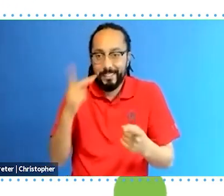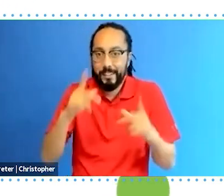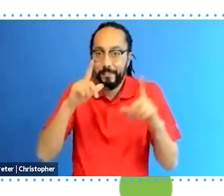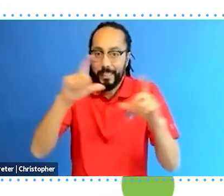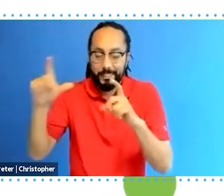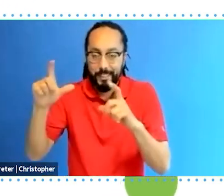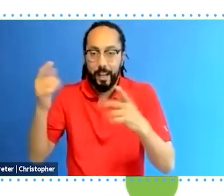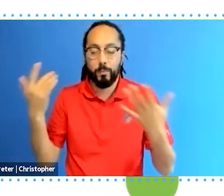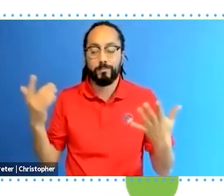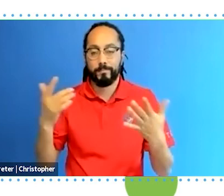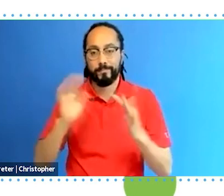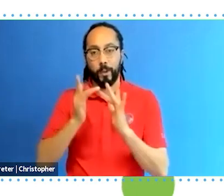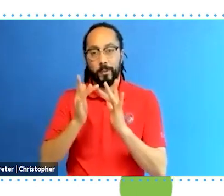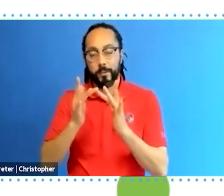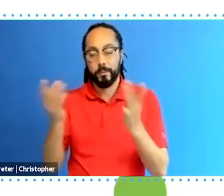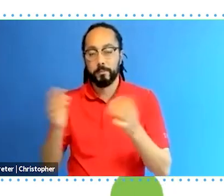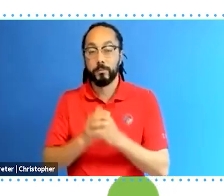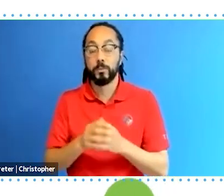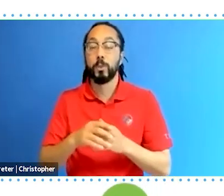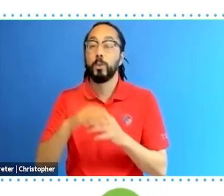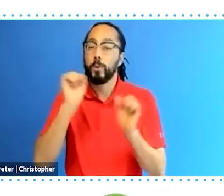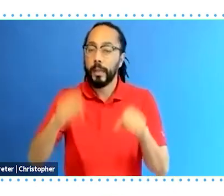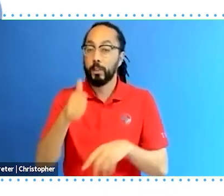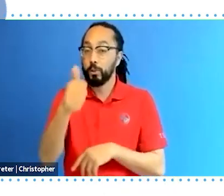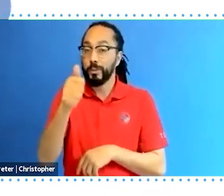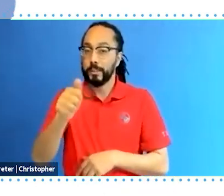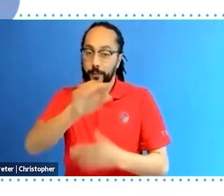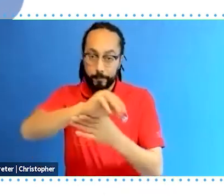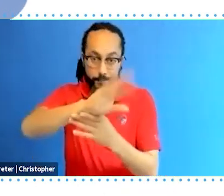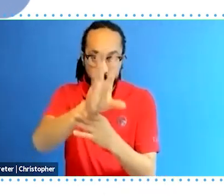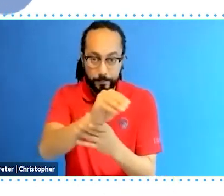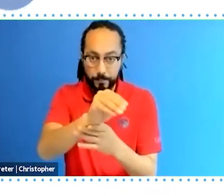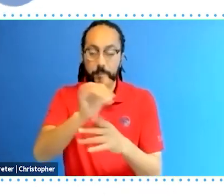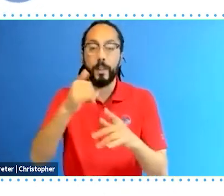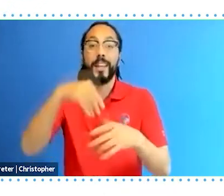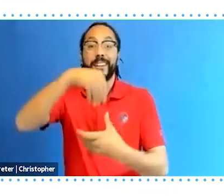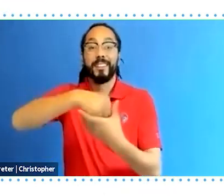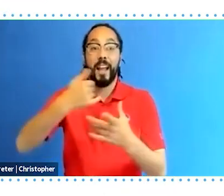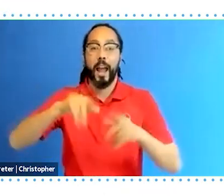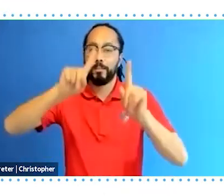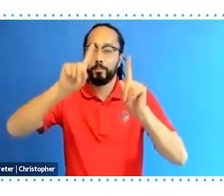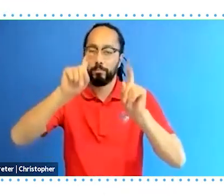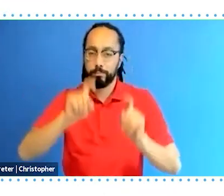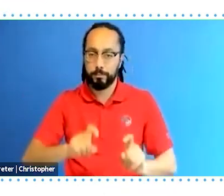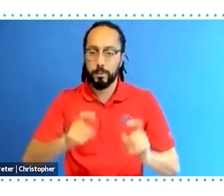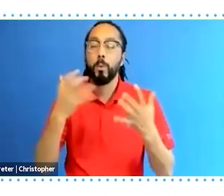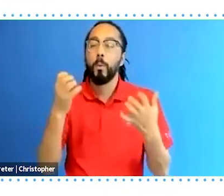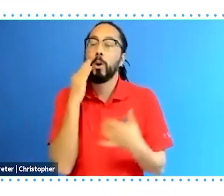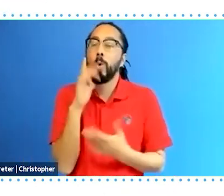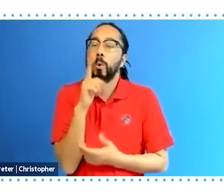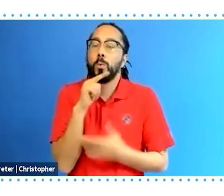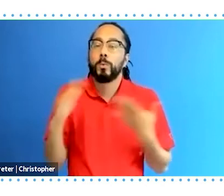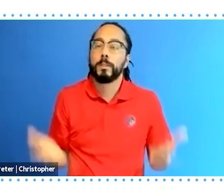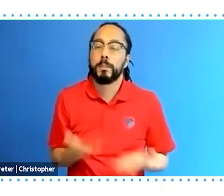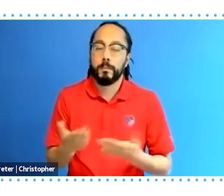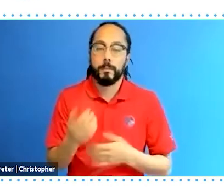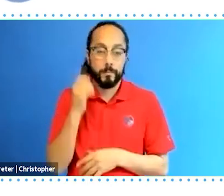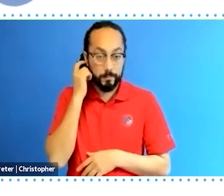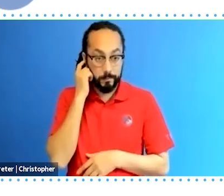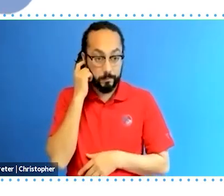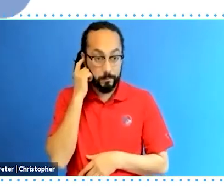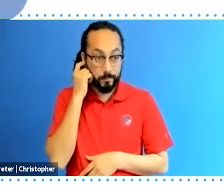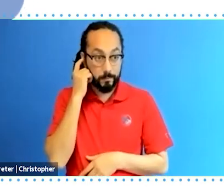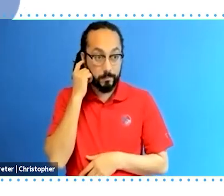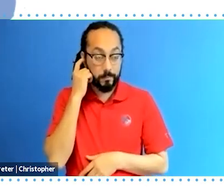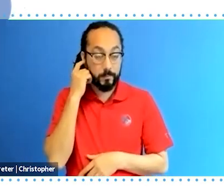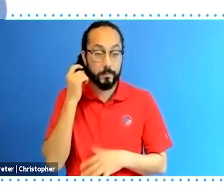room, you can work on this and answer the few questions that we've asked you, just so that we know who's in the room. And I'm going to